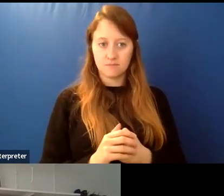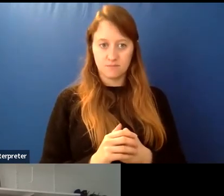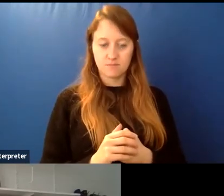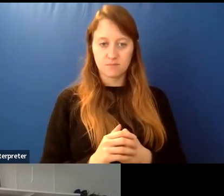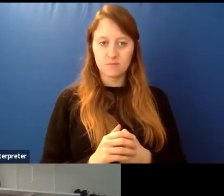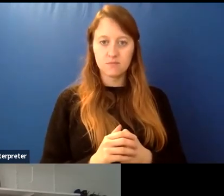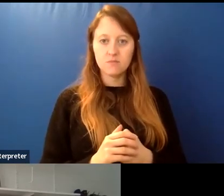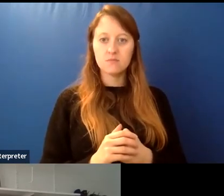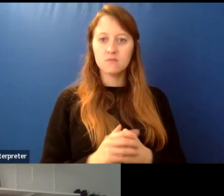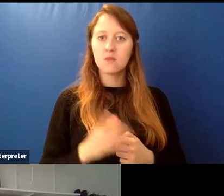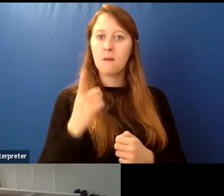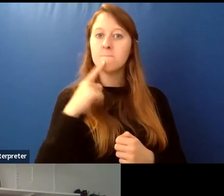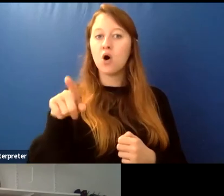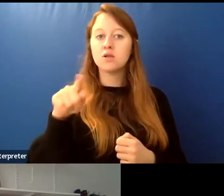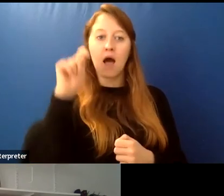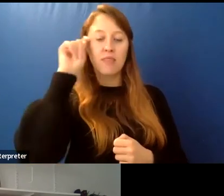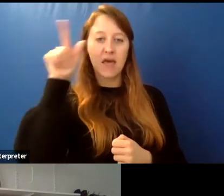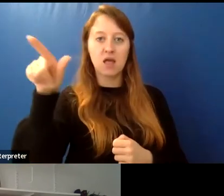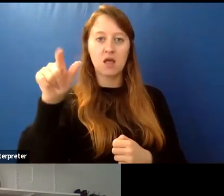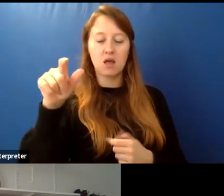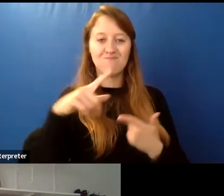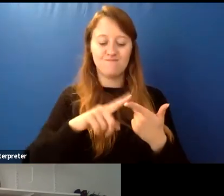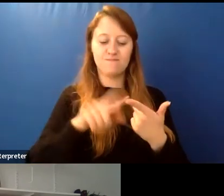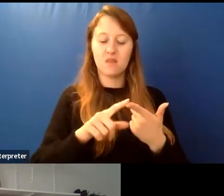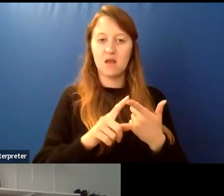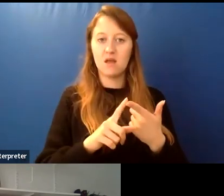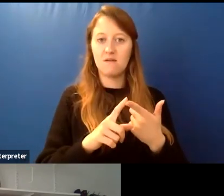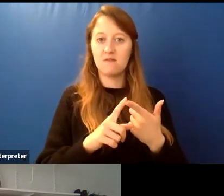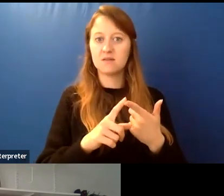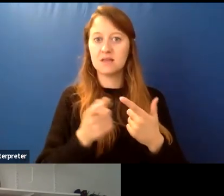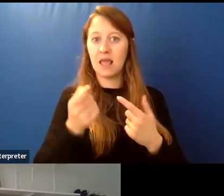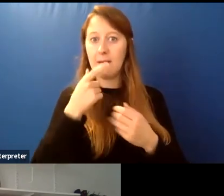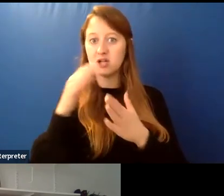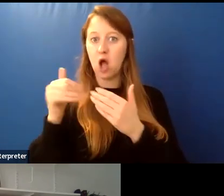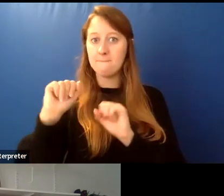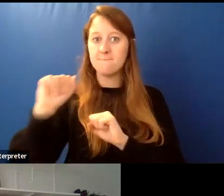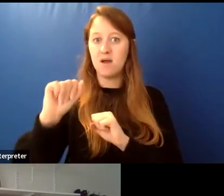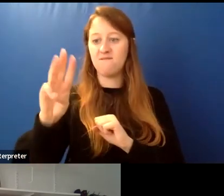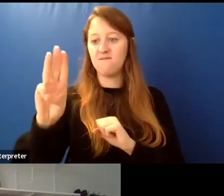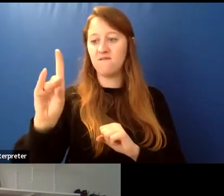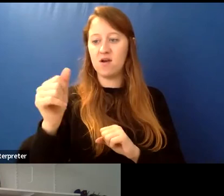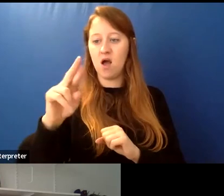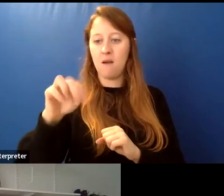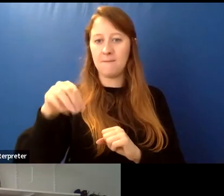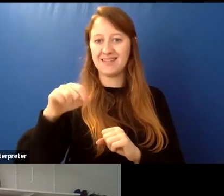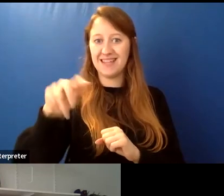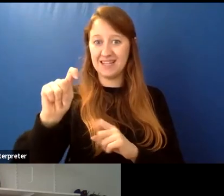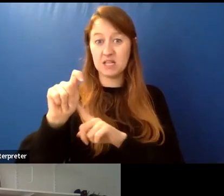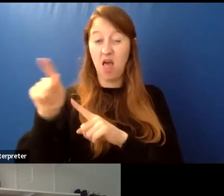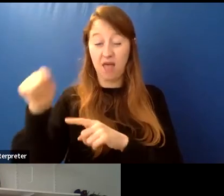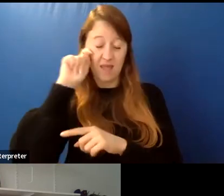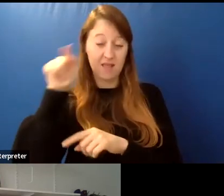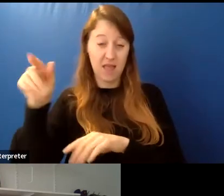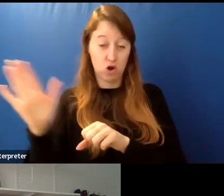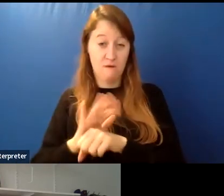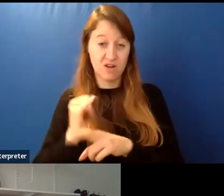know, I do think pharmacists would be covered under the conscientious objection. But like I said, it is really important that for anybody who